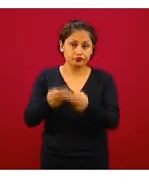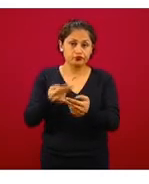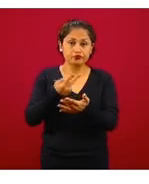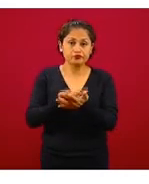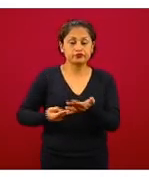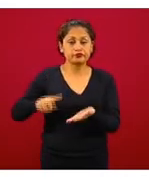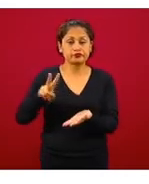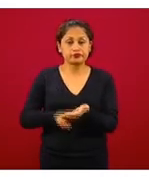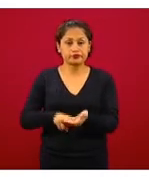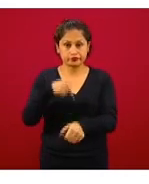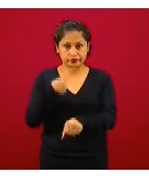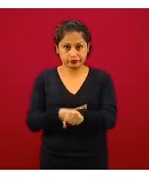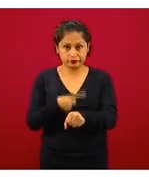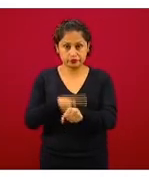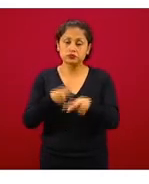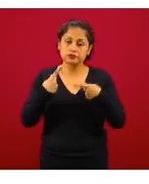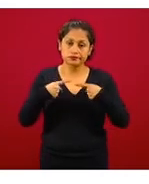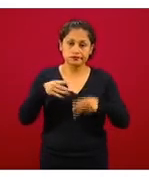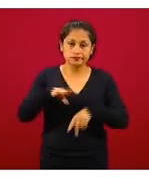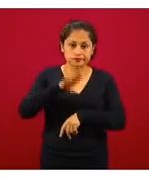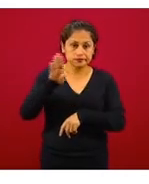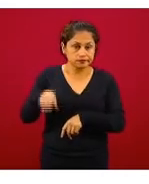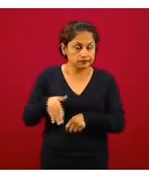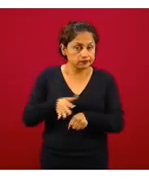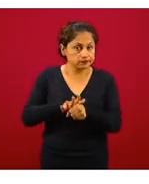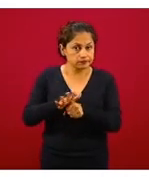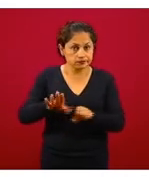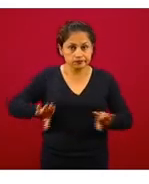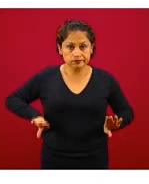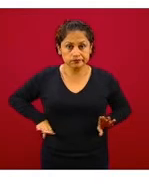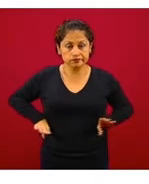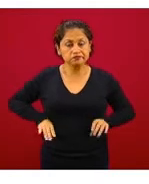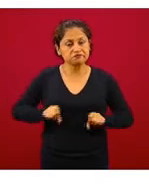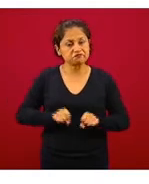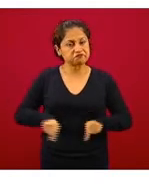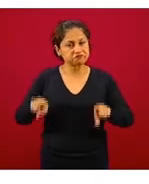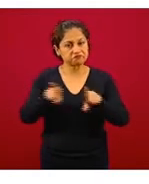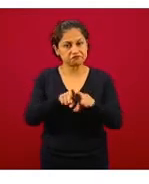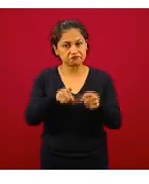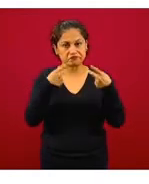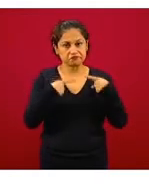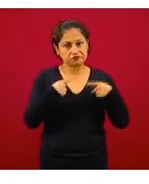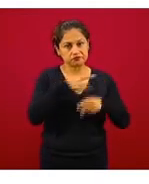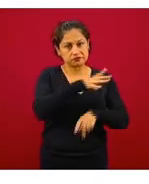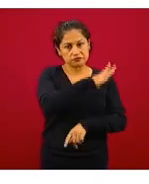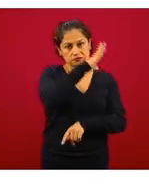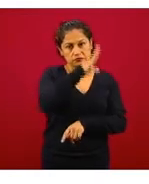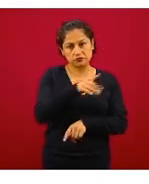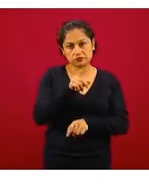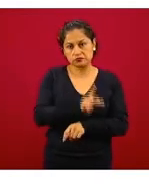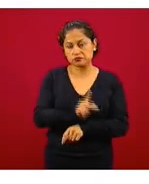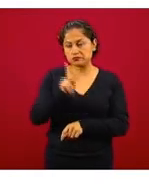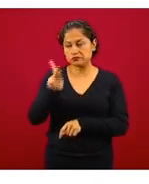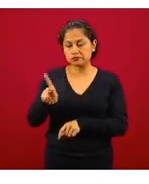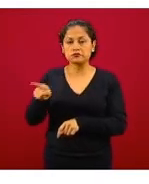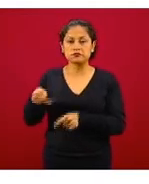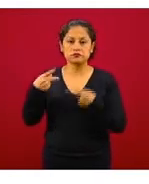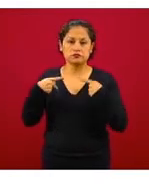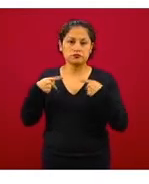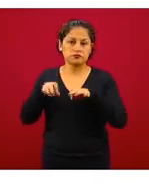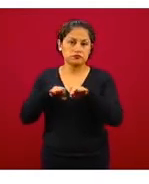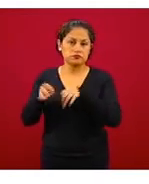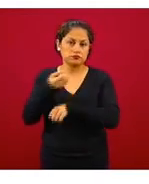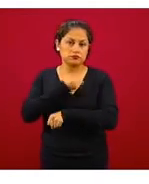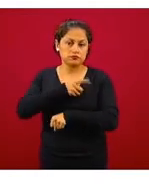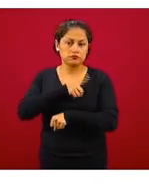en las phenomenon. personas que han perdido la vida, podemos We ver can see las that we have mismas: young obesidad, adults hipertensión, diabetes, asma, who que